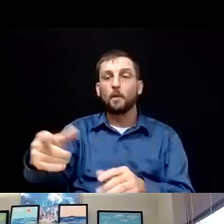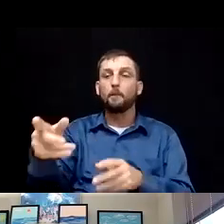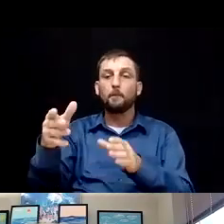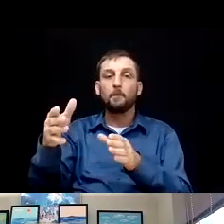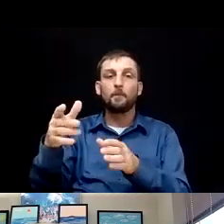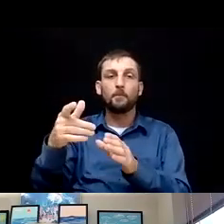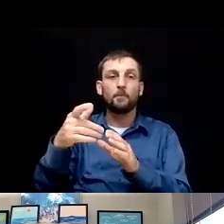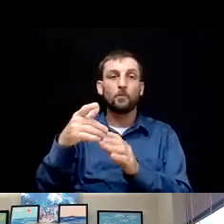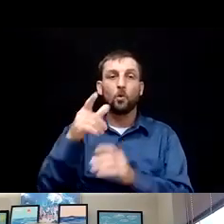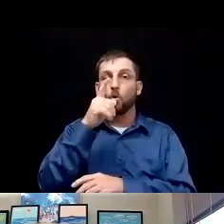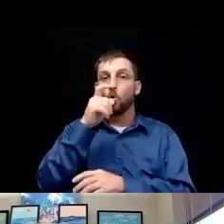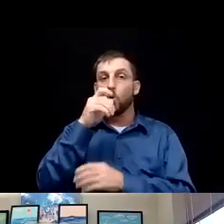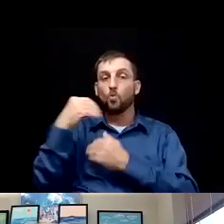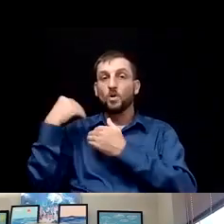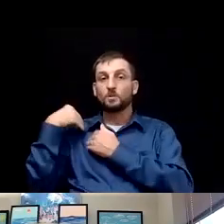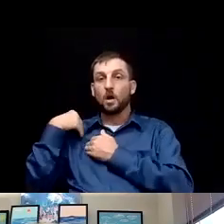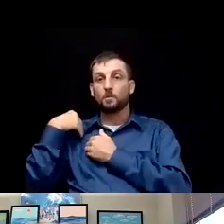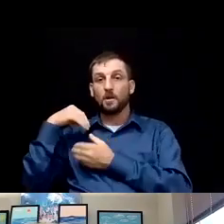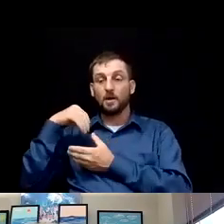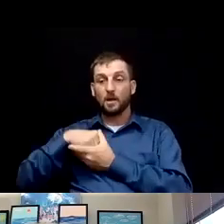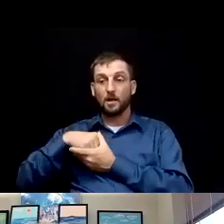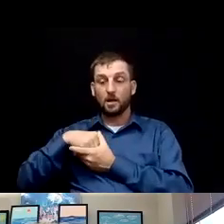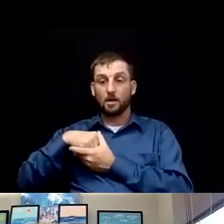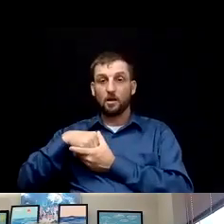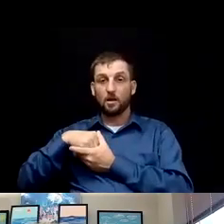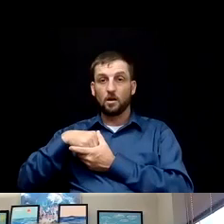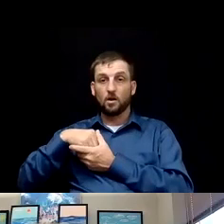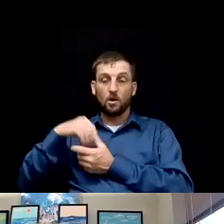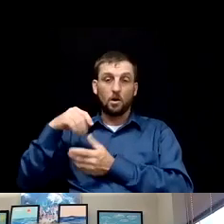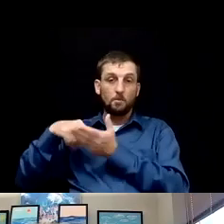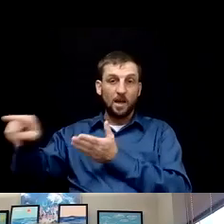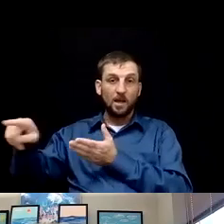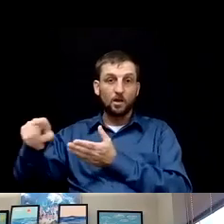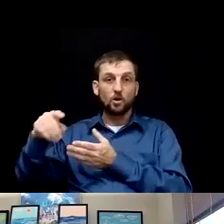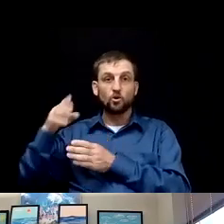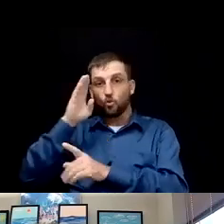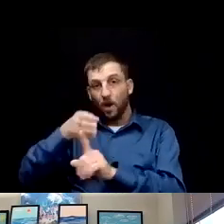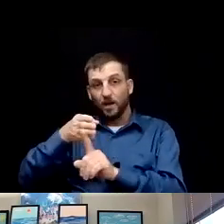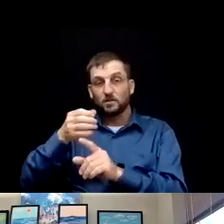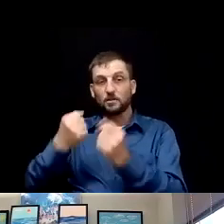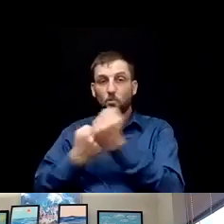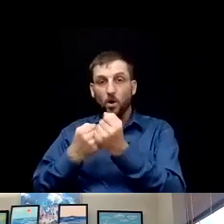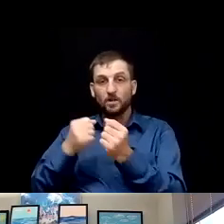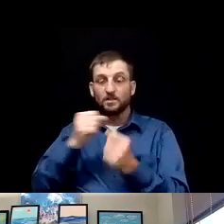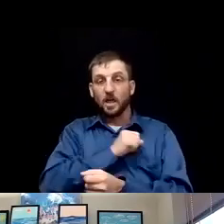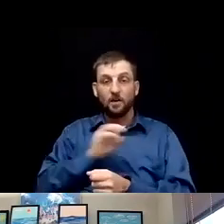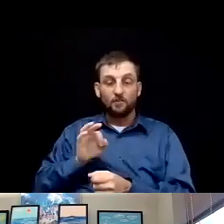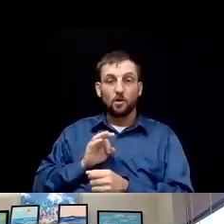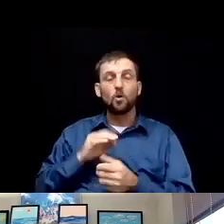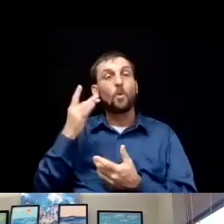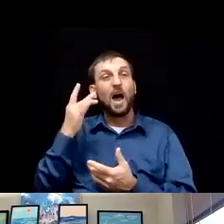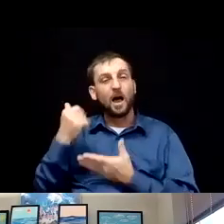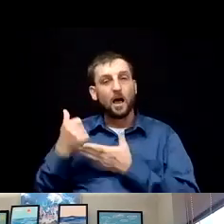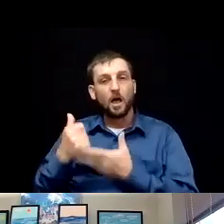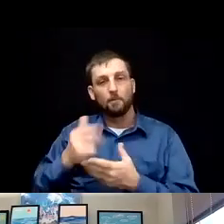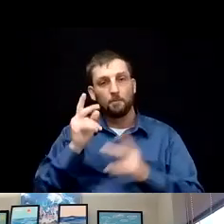the legally responsible relatives to be paid direct support staff. And we did that directly to be able to help people who